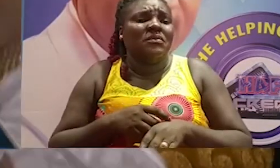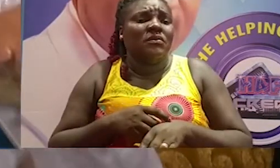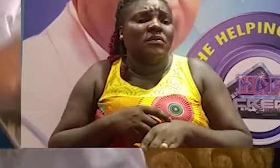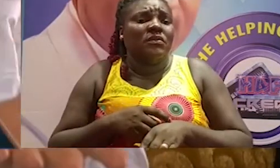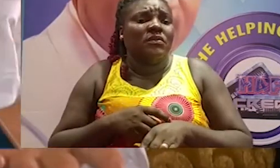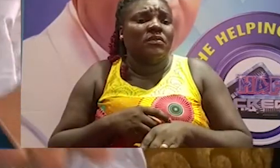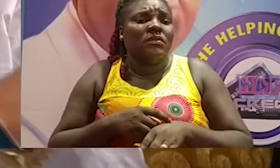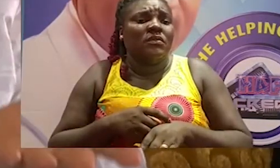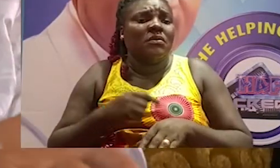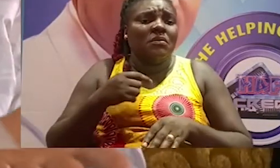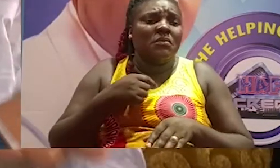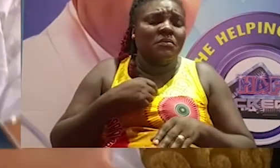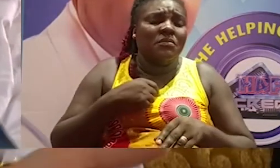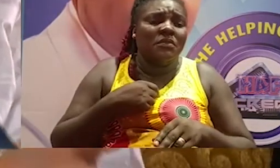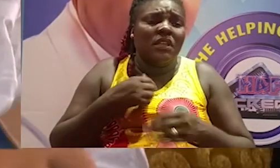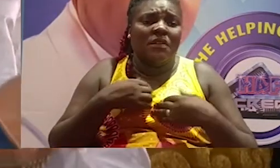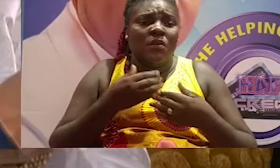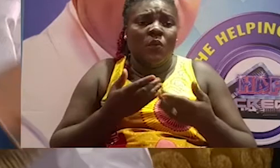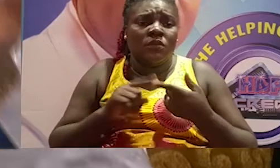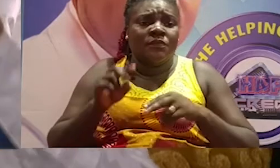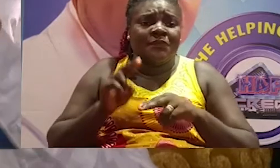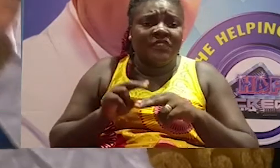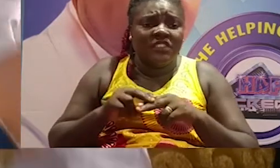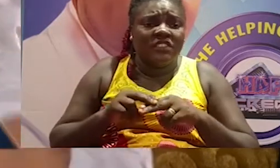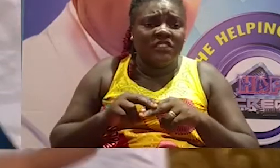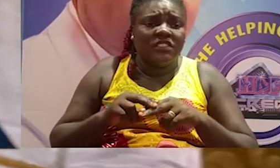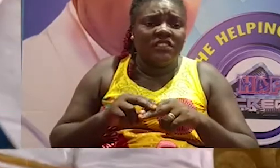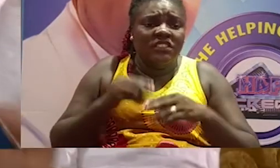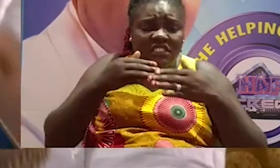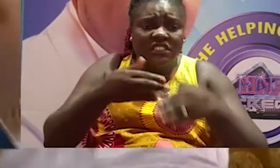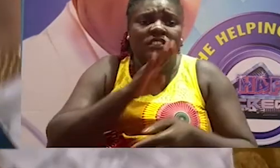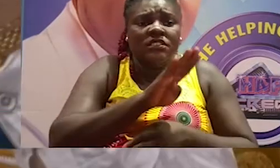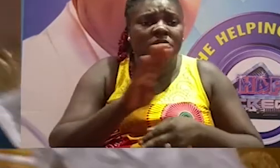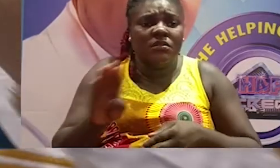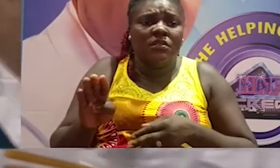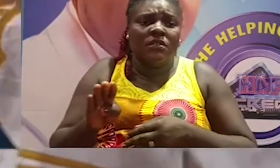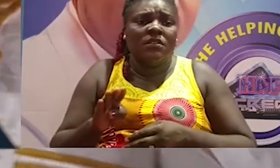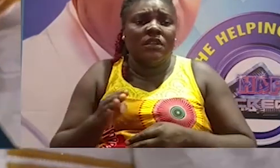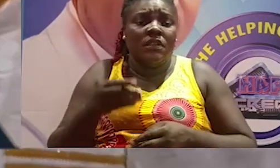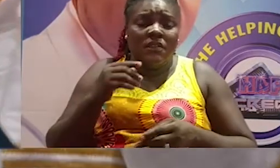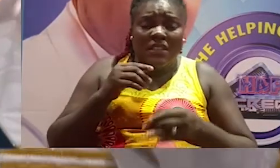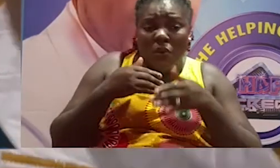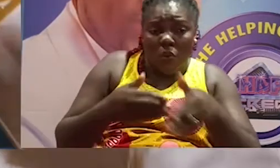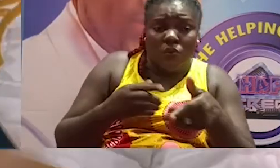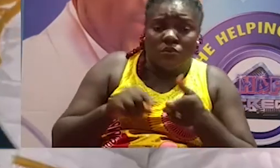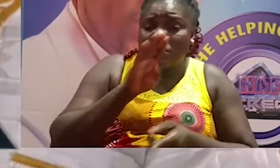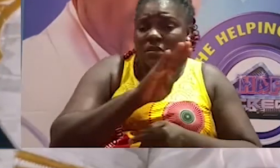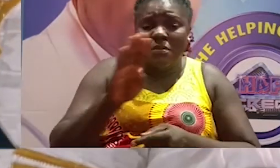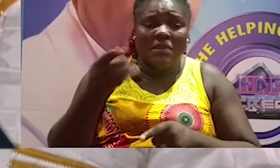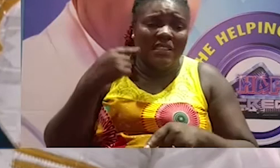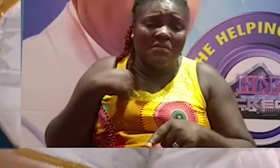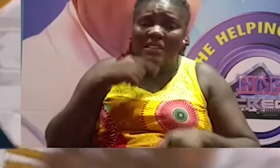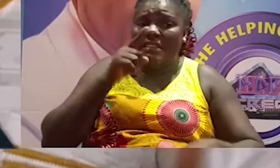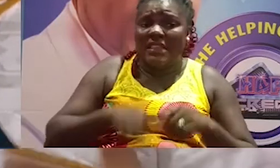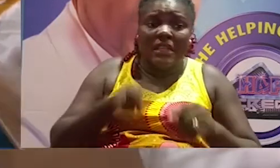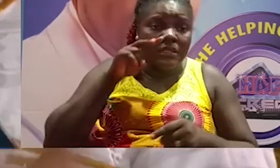I'm supposed to be in the front normally. Even while in the front, I still can't see well. See the board exactly. Clearly.